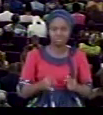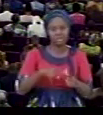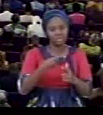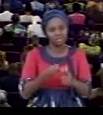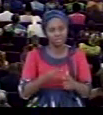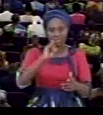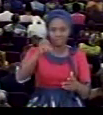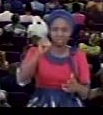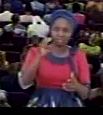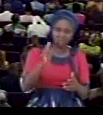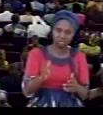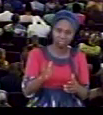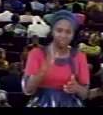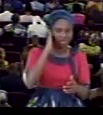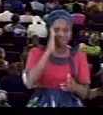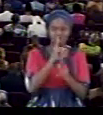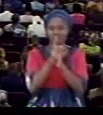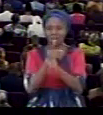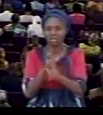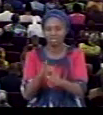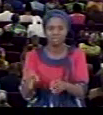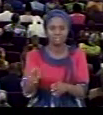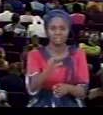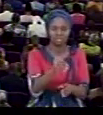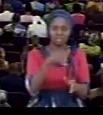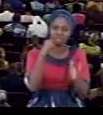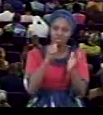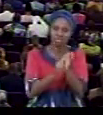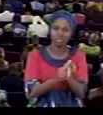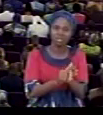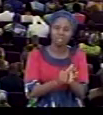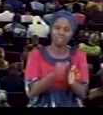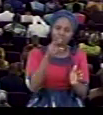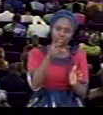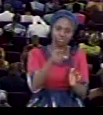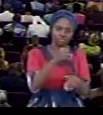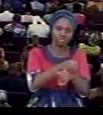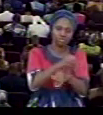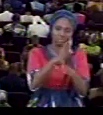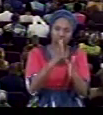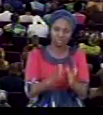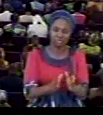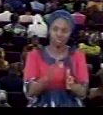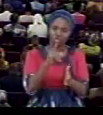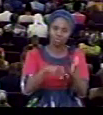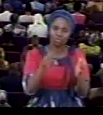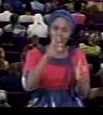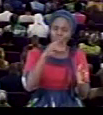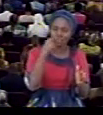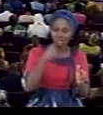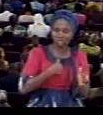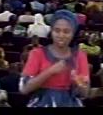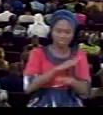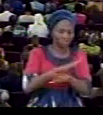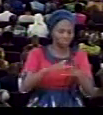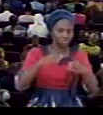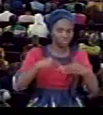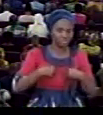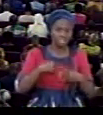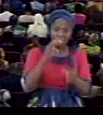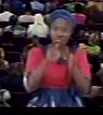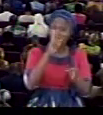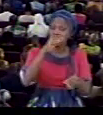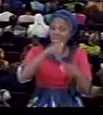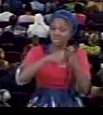miserable counselors. And what you are telling me, I don't accept. If you were in this position, I would